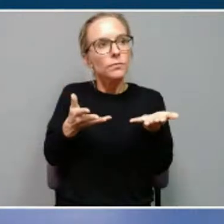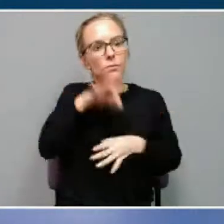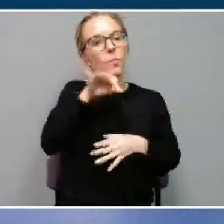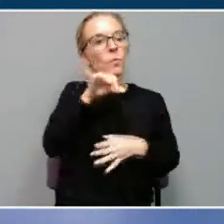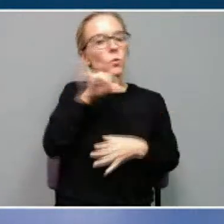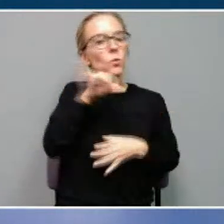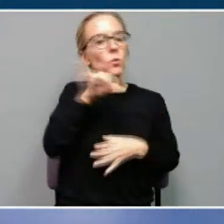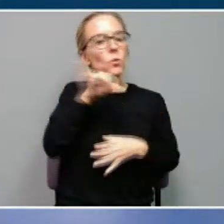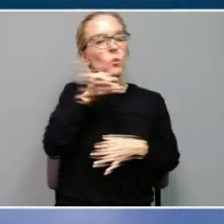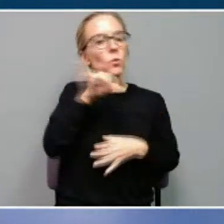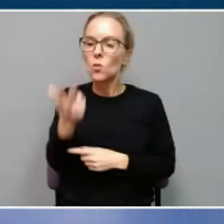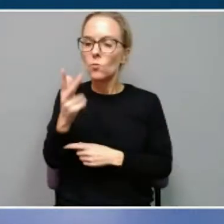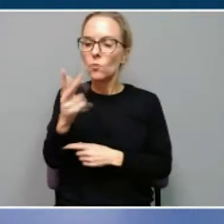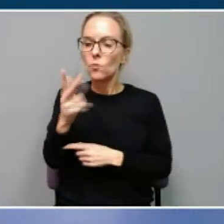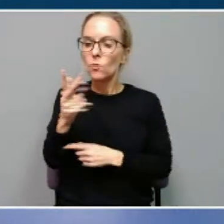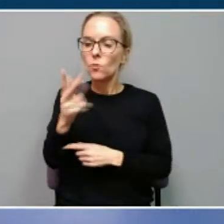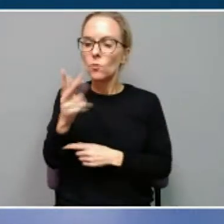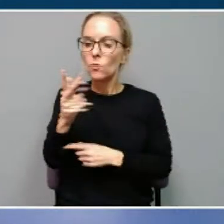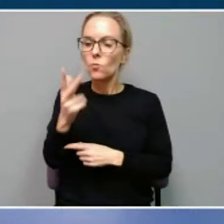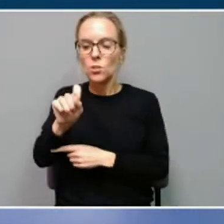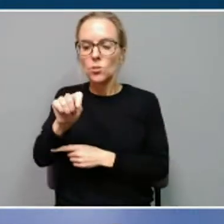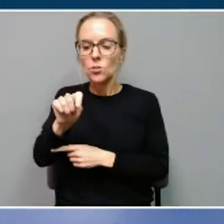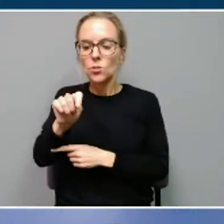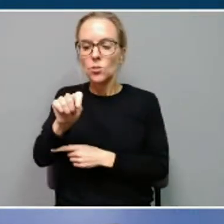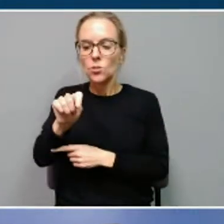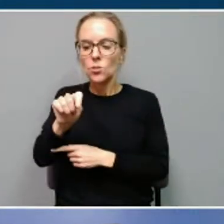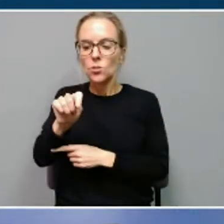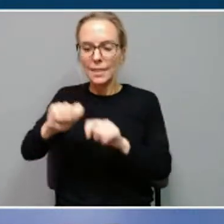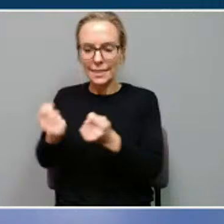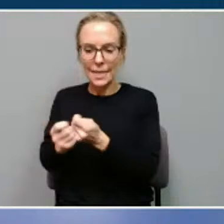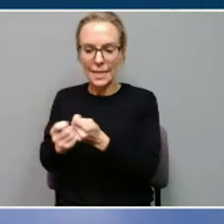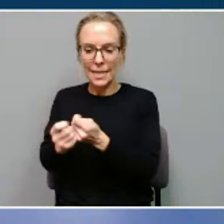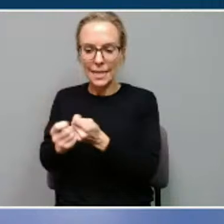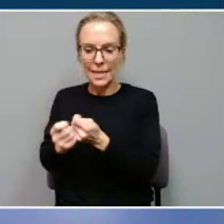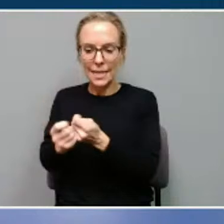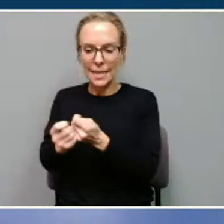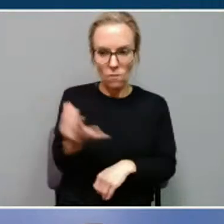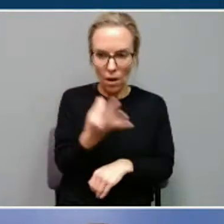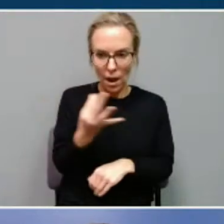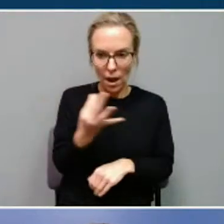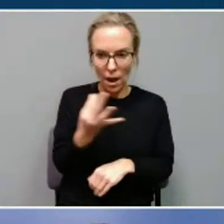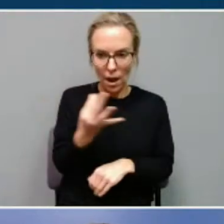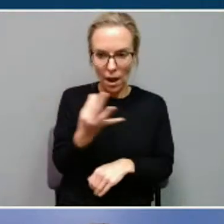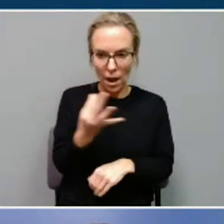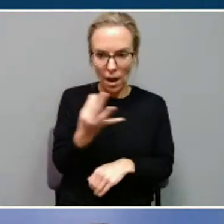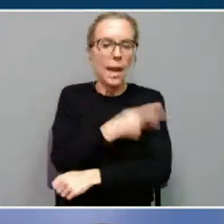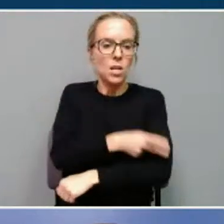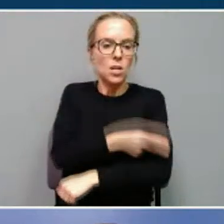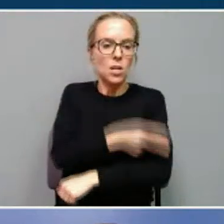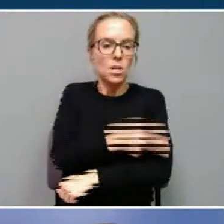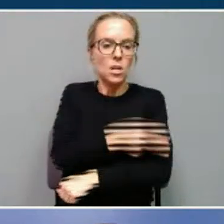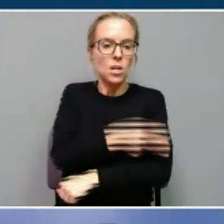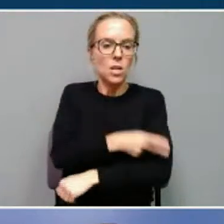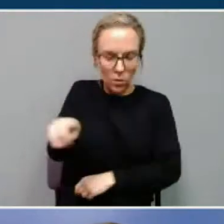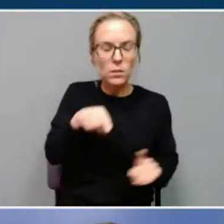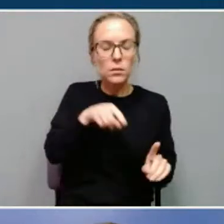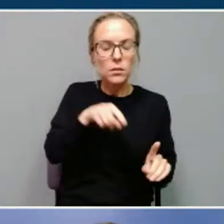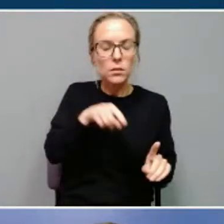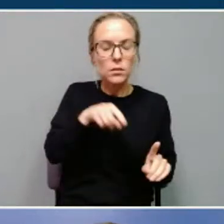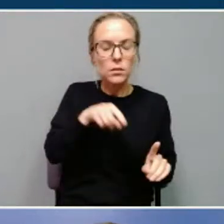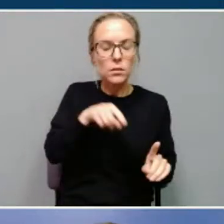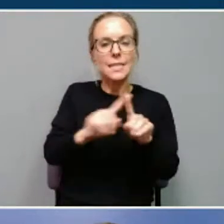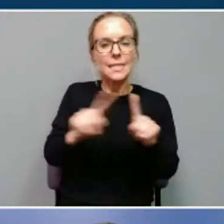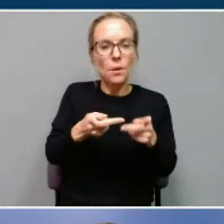FEMA EMS strike teams that arrived on Friday to help with patient transport. They are in 3 different